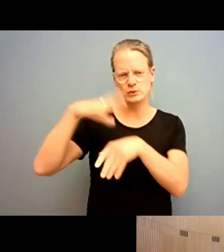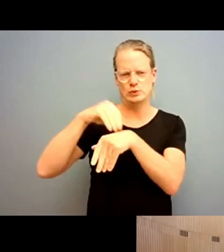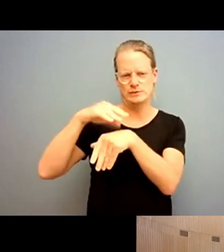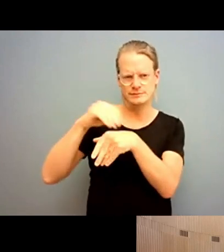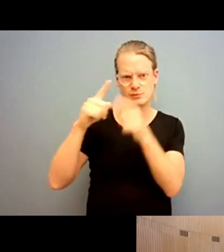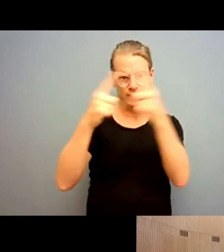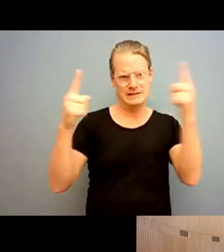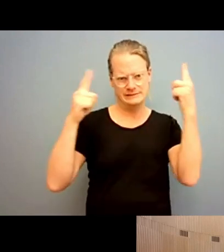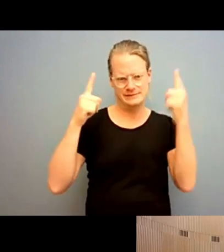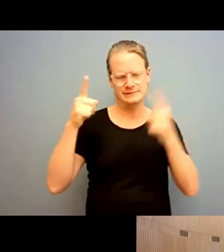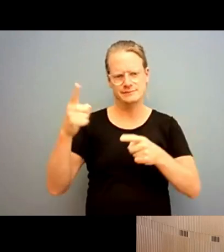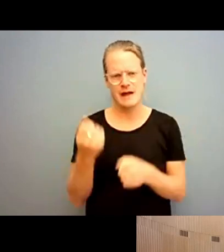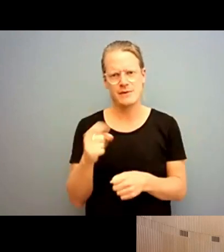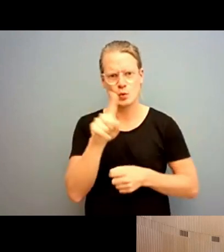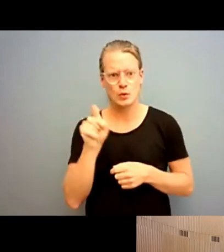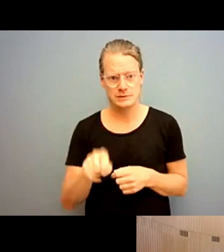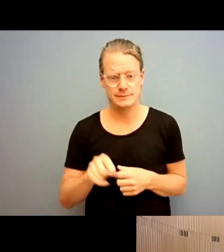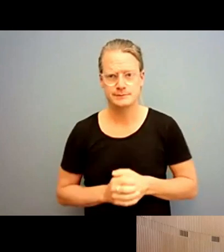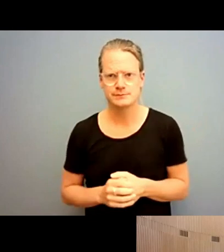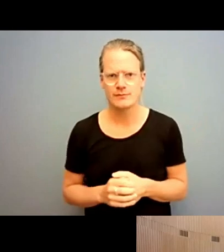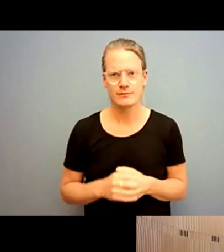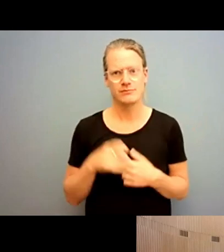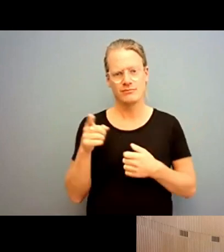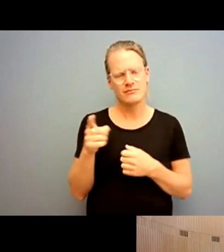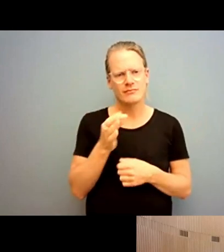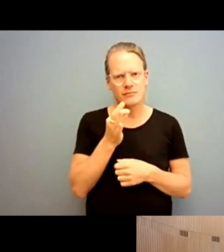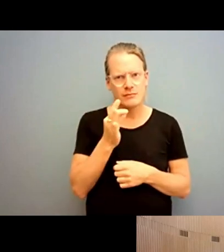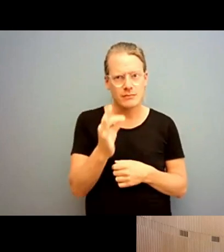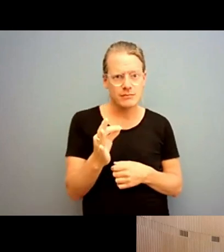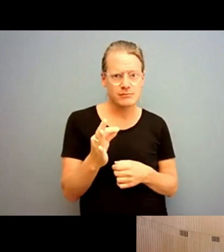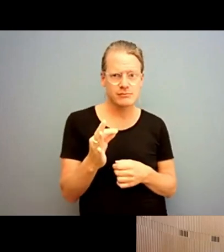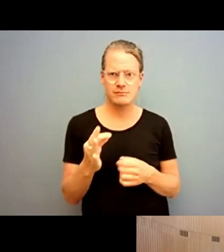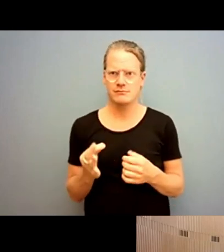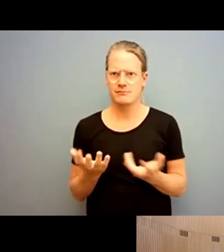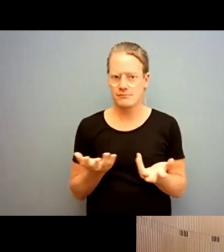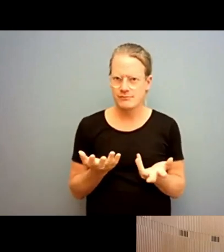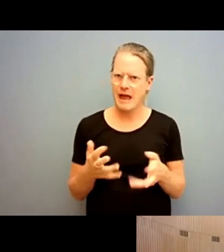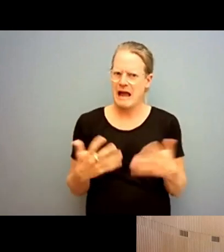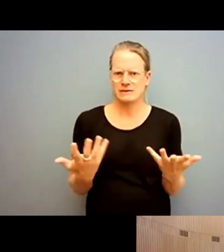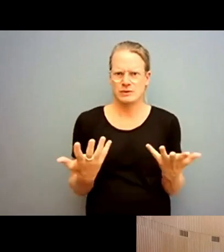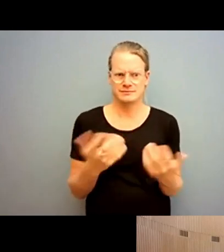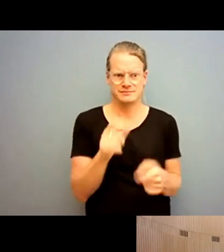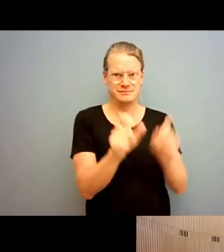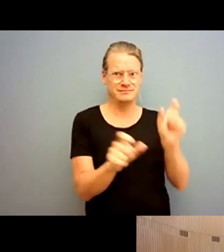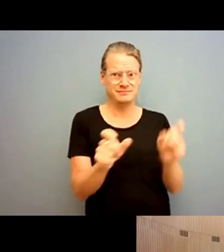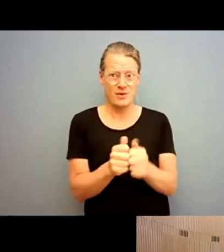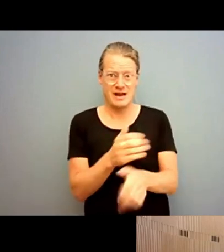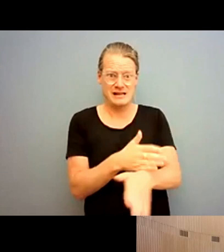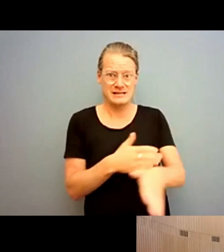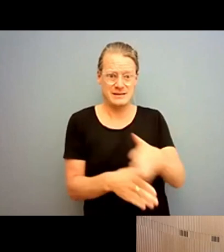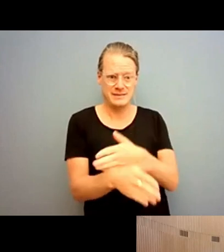disabilities represented in the development work? Can you answer that, please?